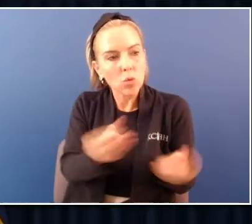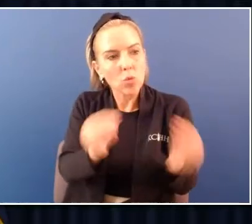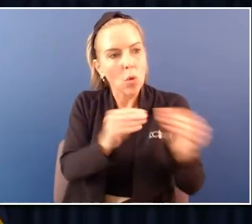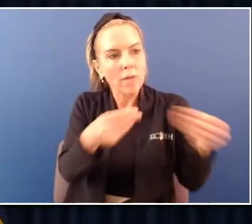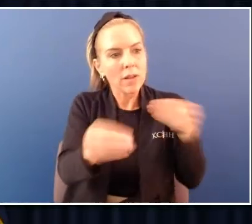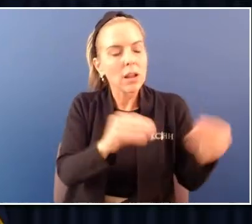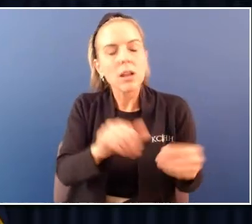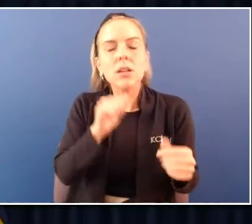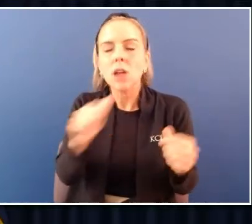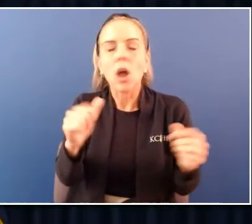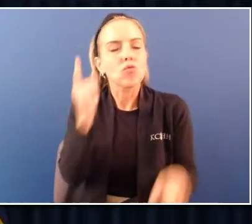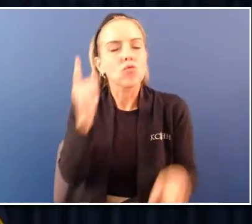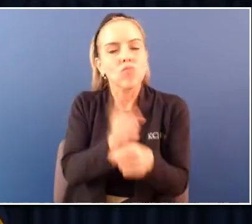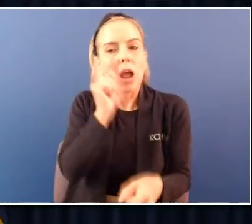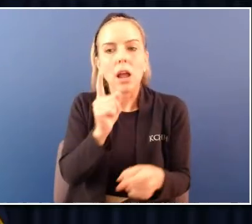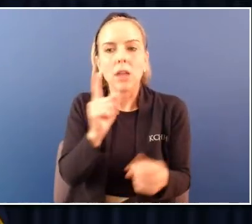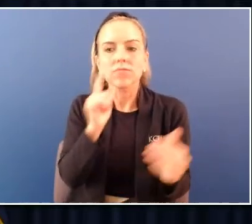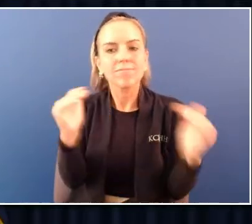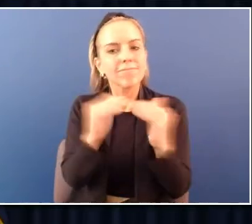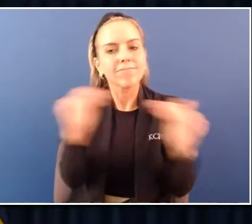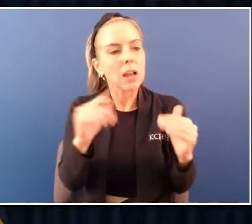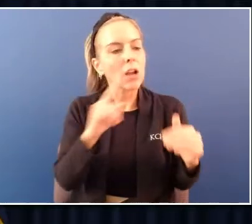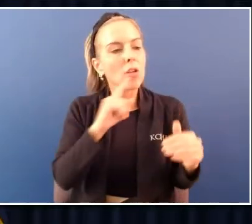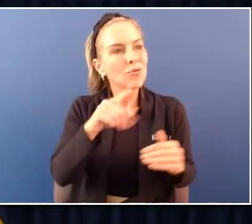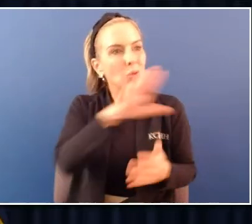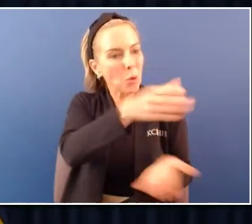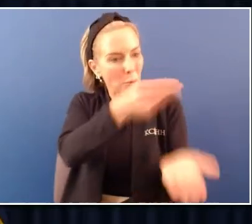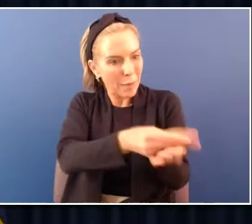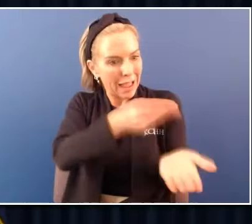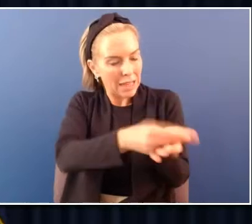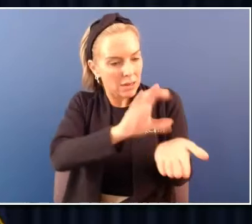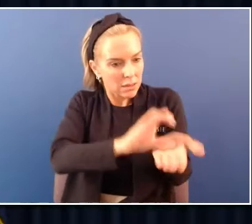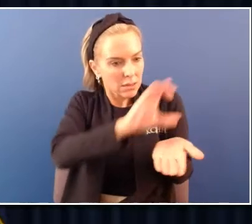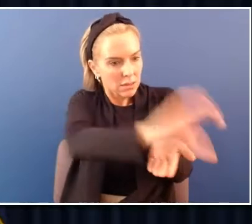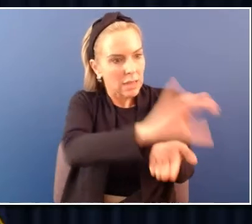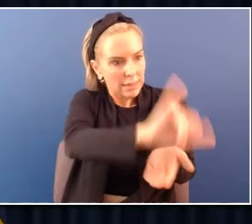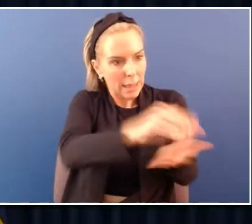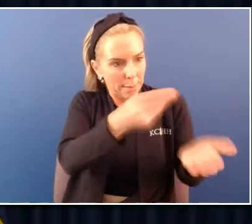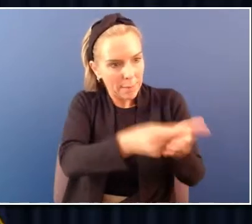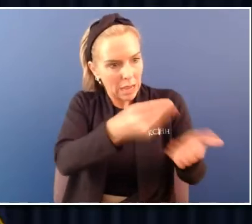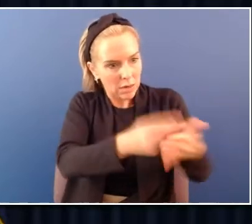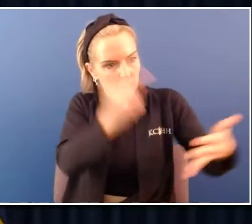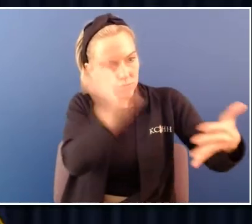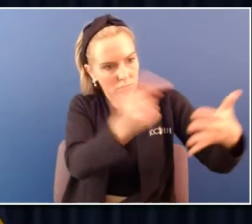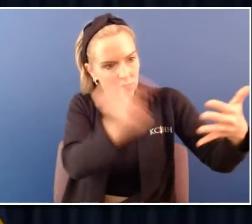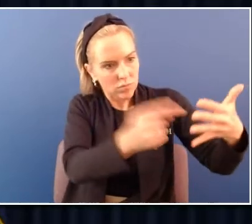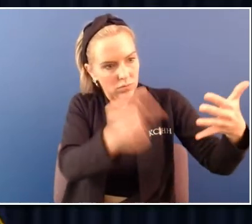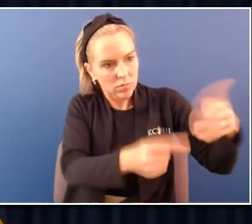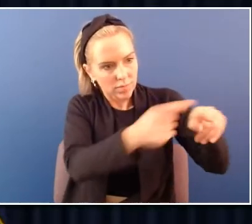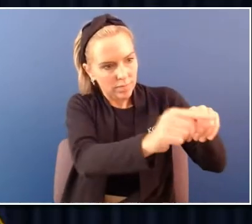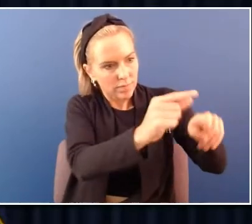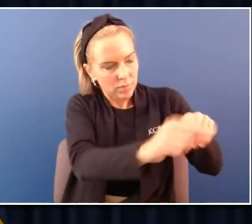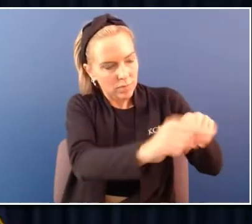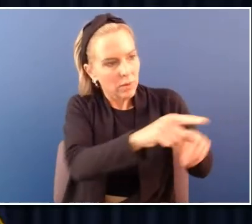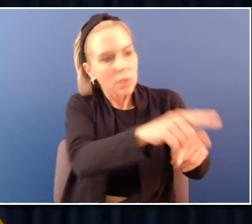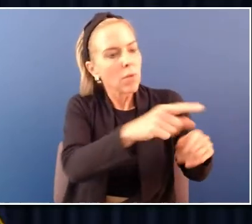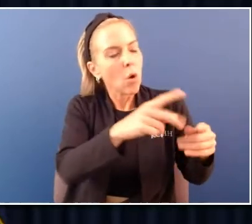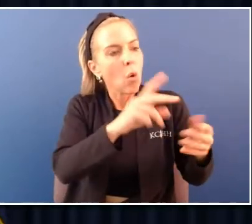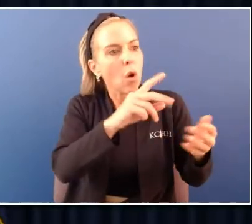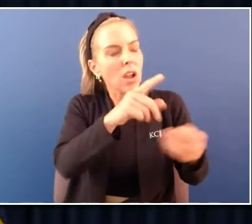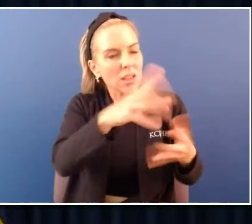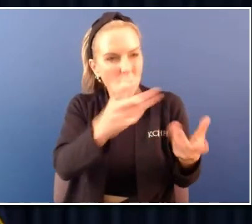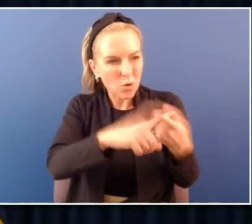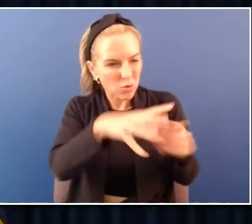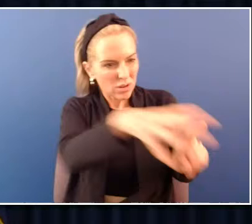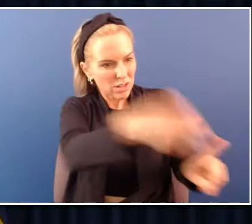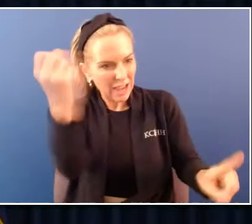a public school that you, the legislature, says has to do things a certain way and give it to someone else that does not. And